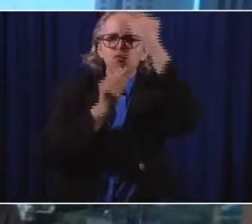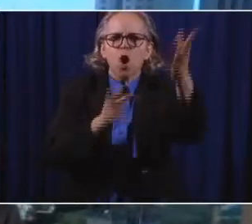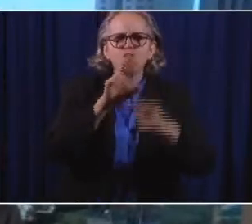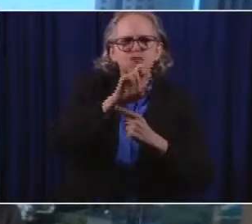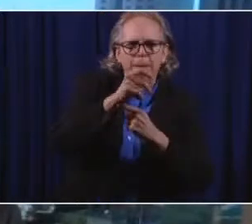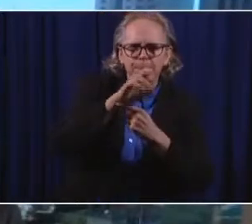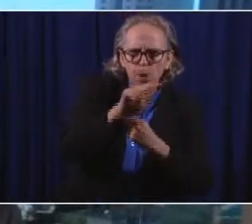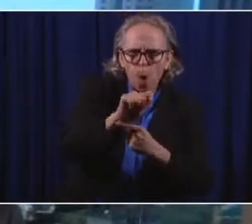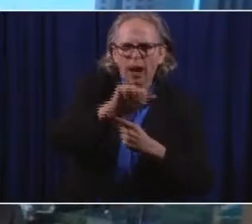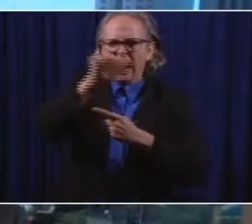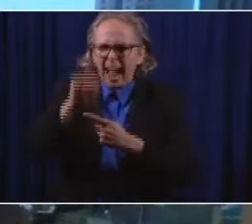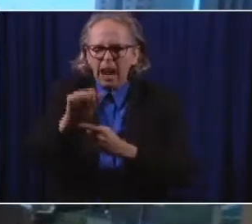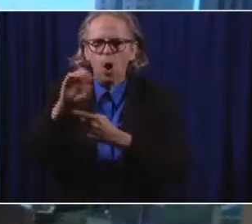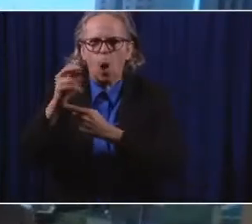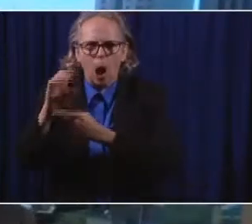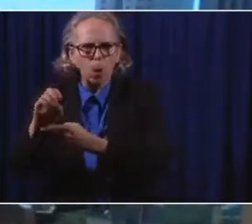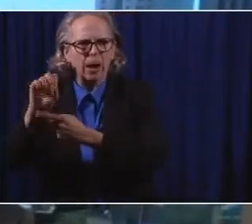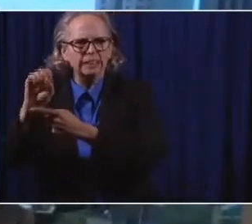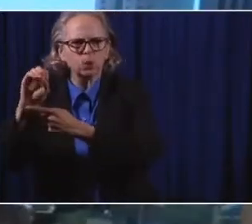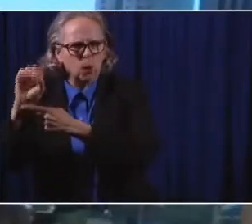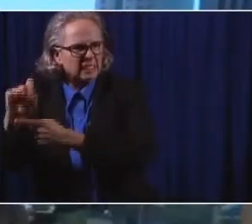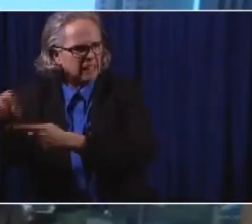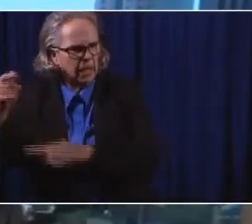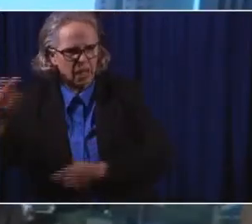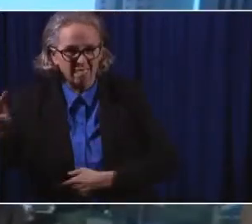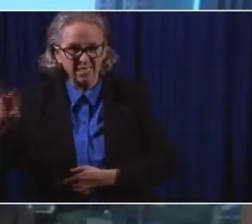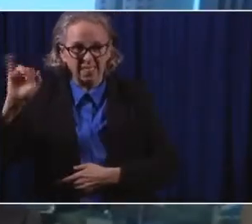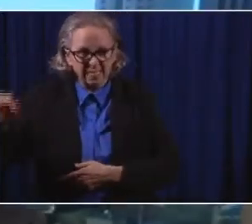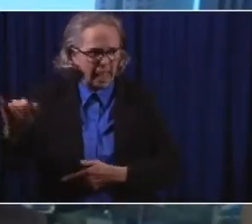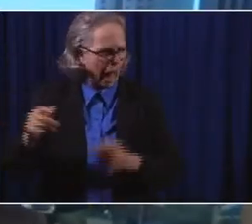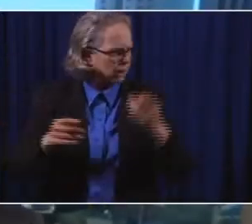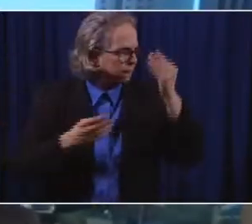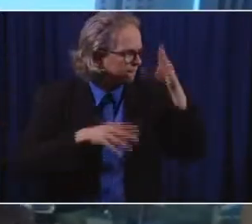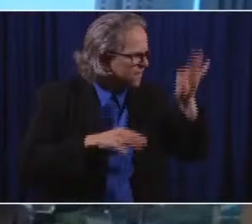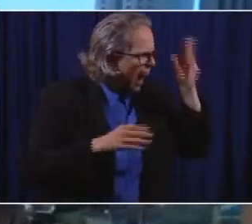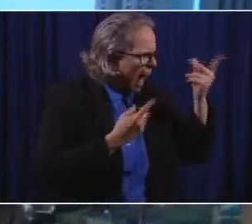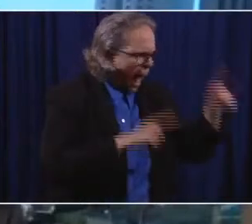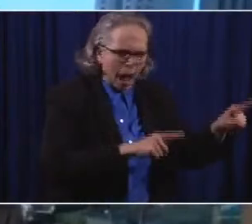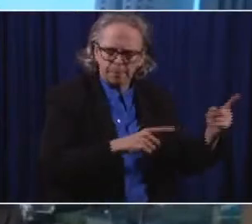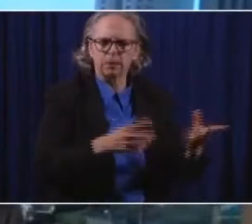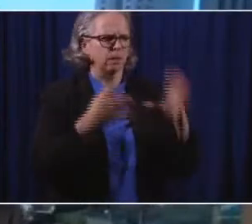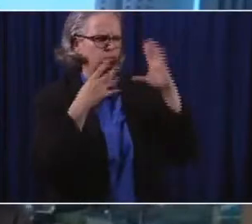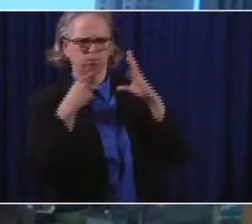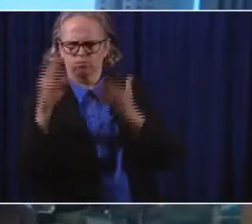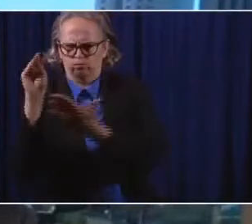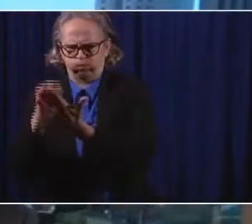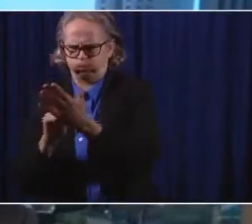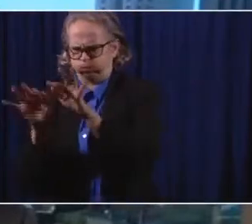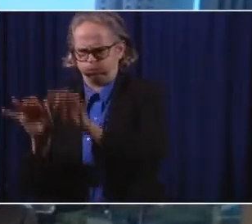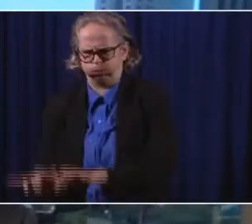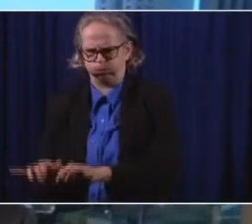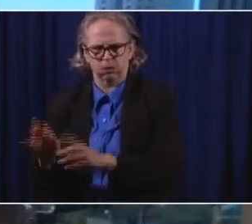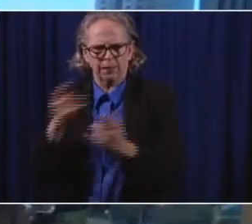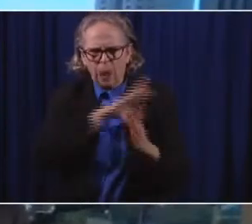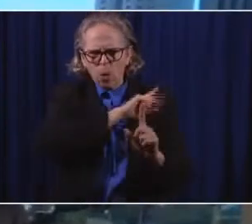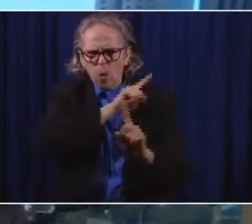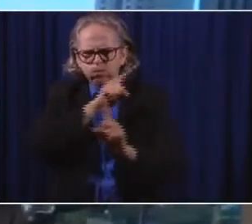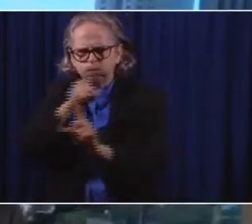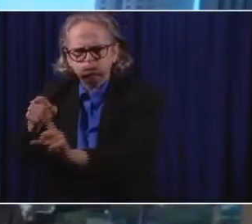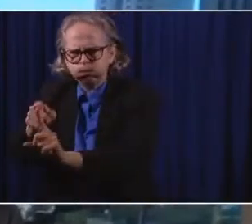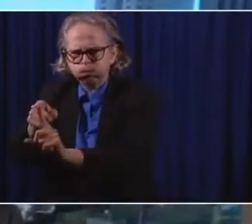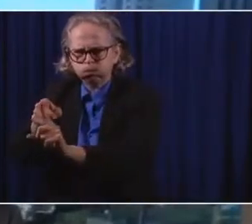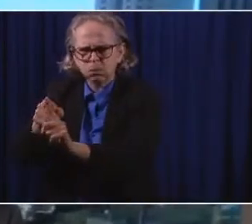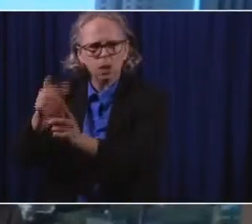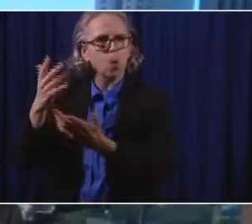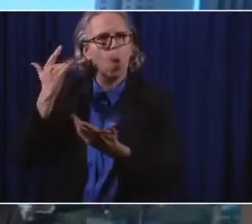an incident of voter intimidation that was targeted particularly at the minority community, a really ugly and pernicious act of